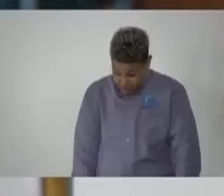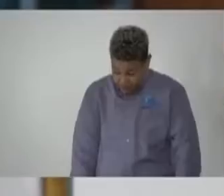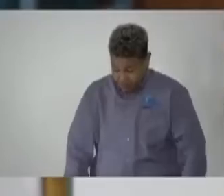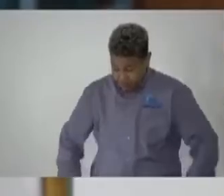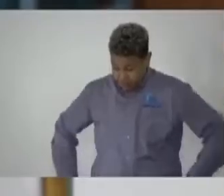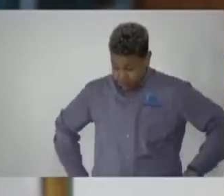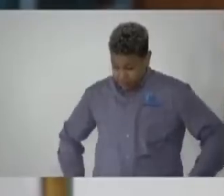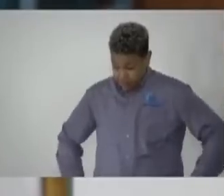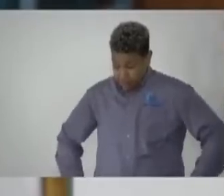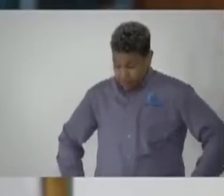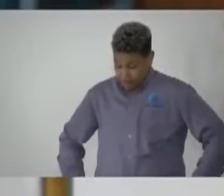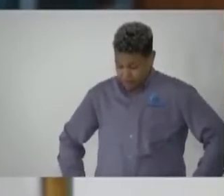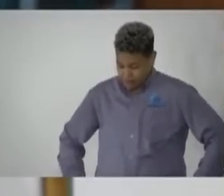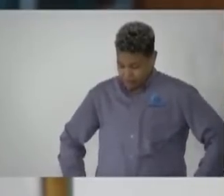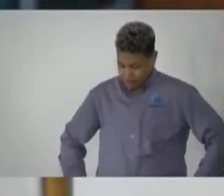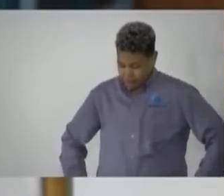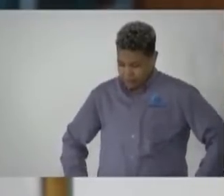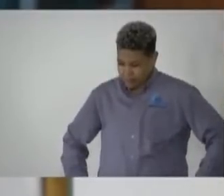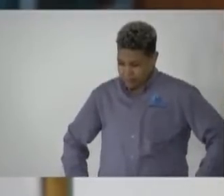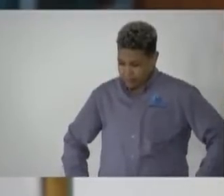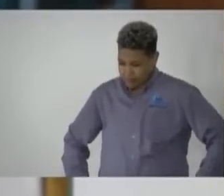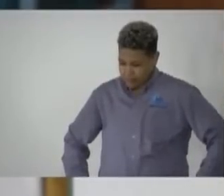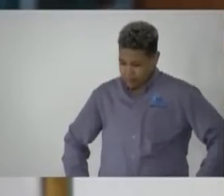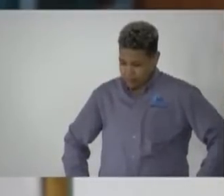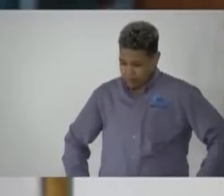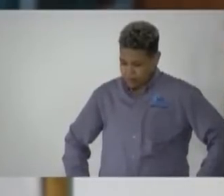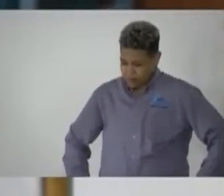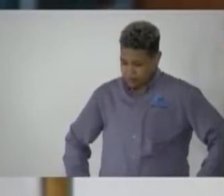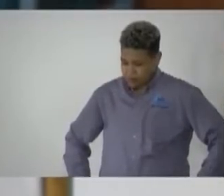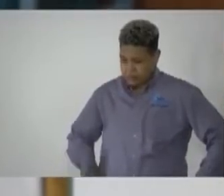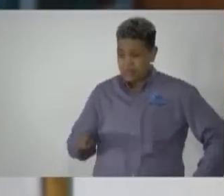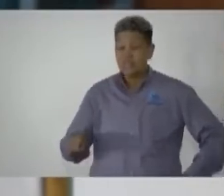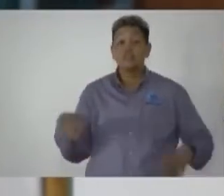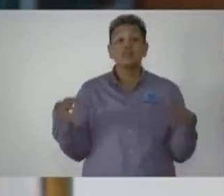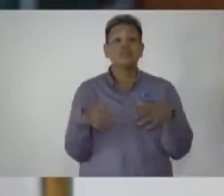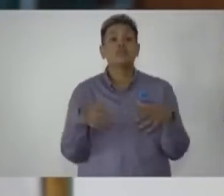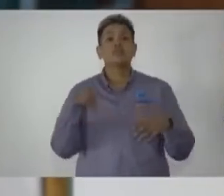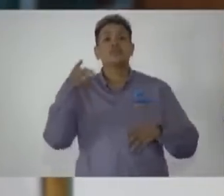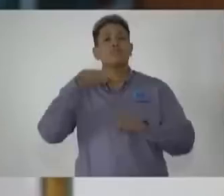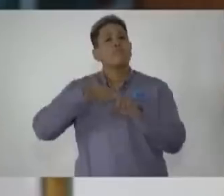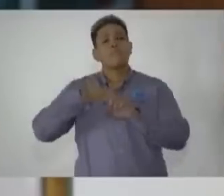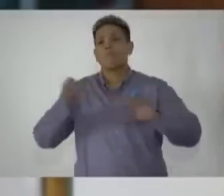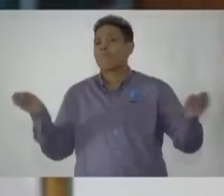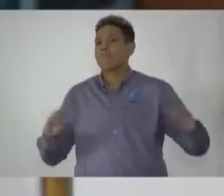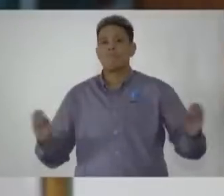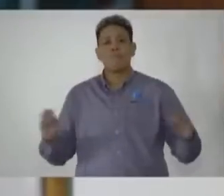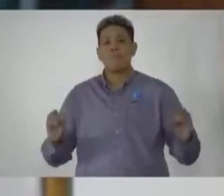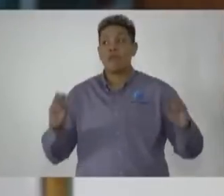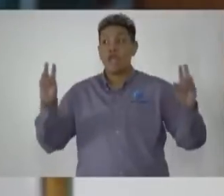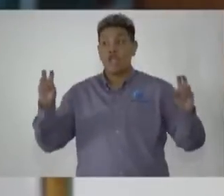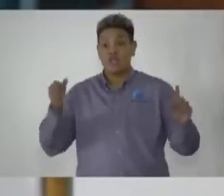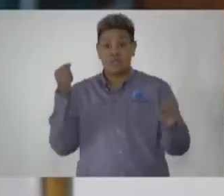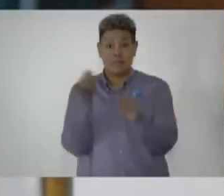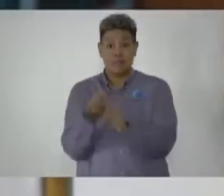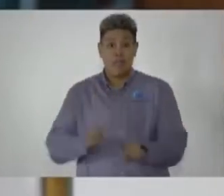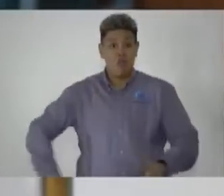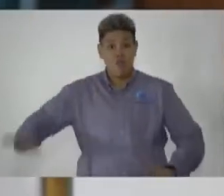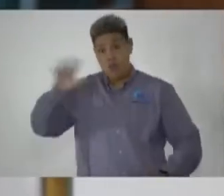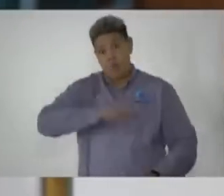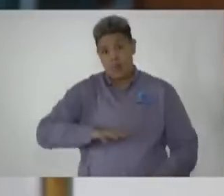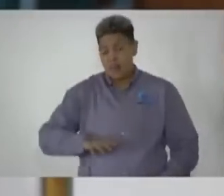its very bipartisan nature, on issues that are common to all of us,